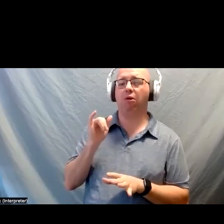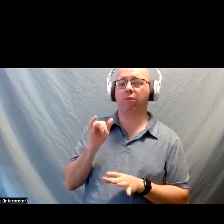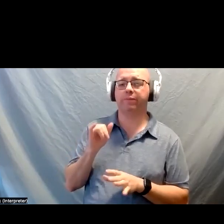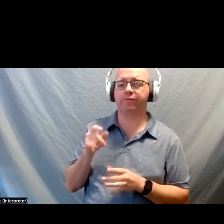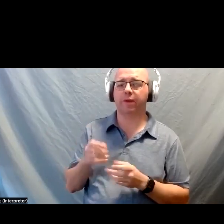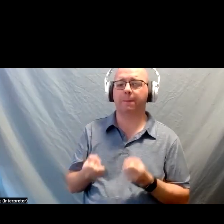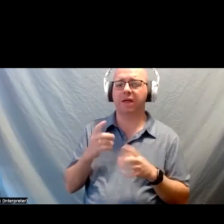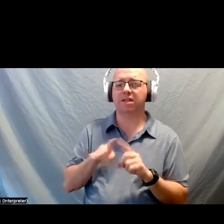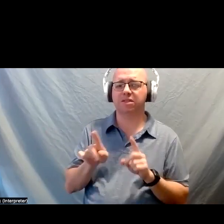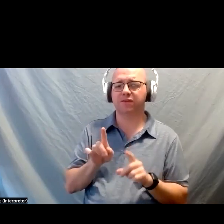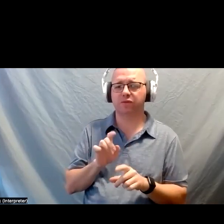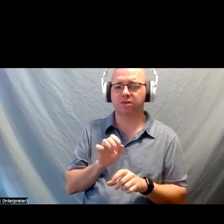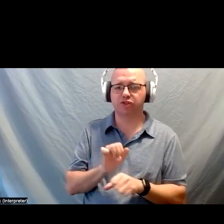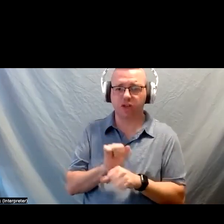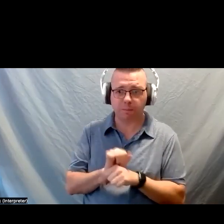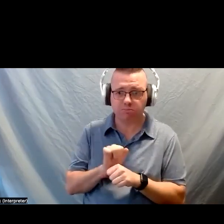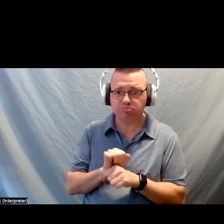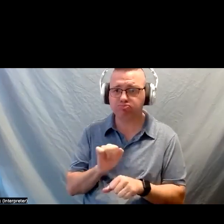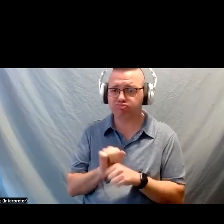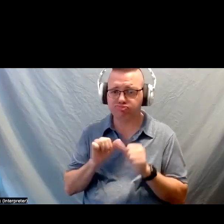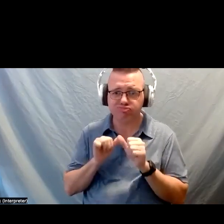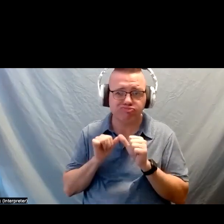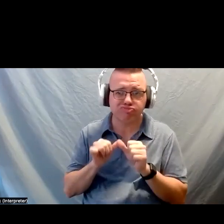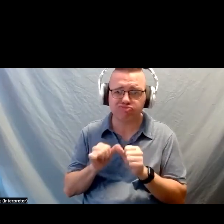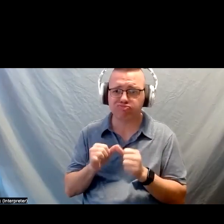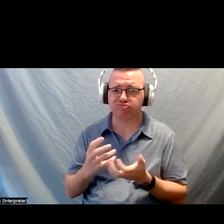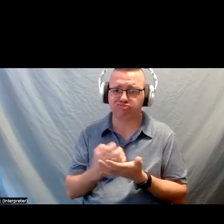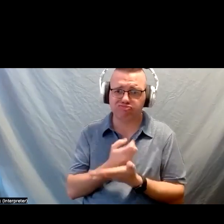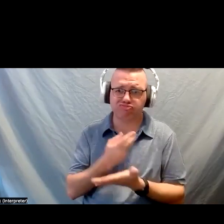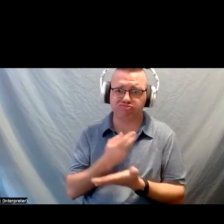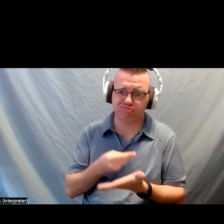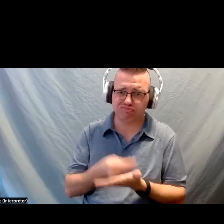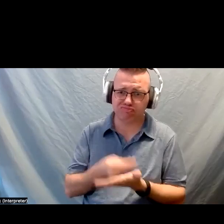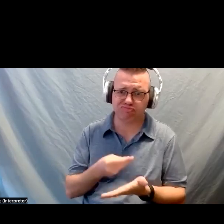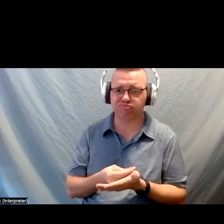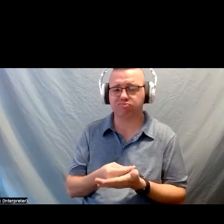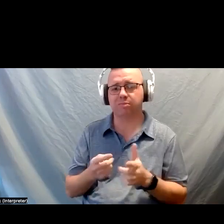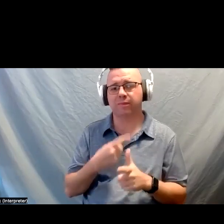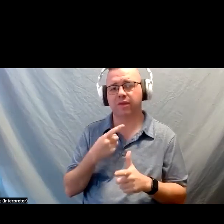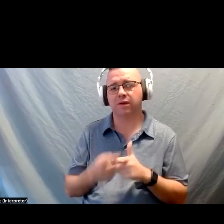different jobs just to keep herself going, to bring in some money. And then she